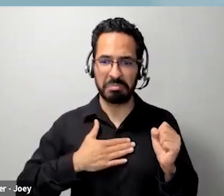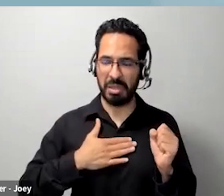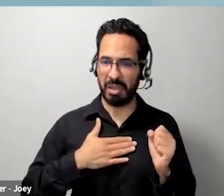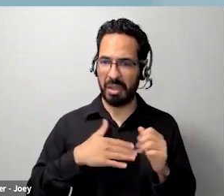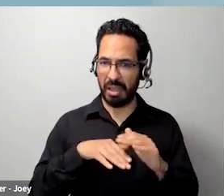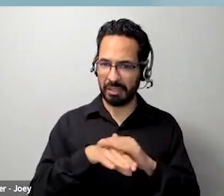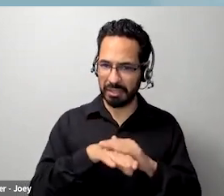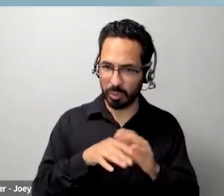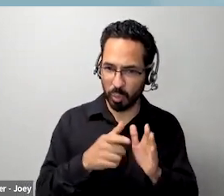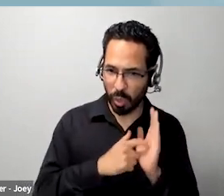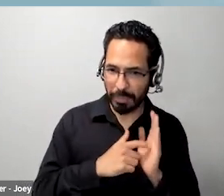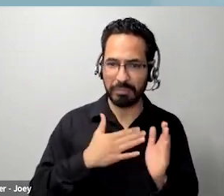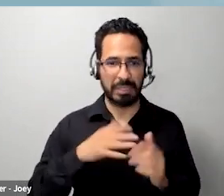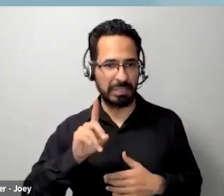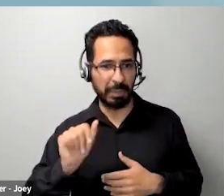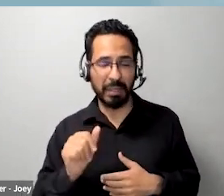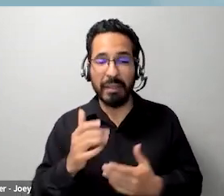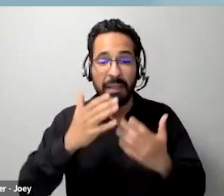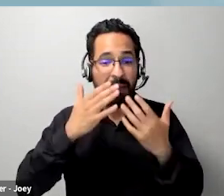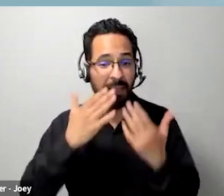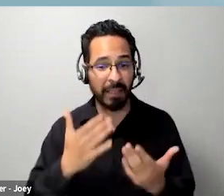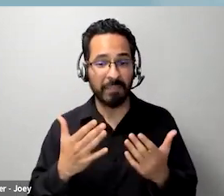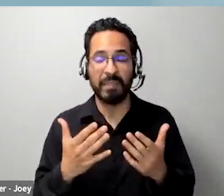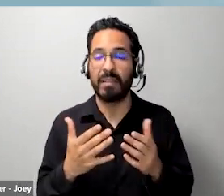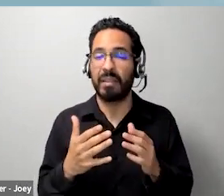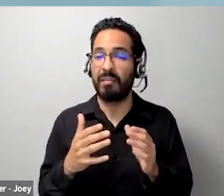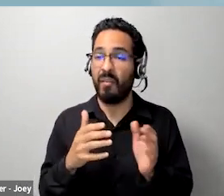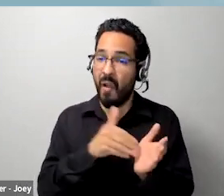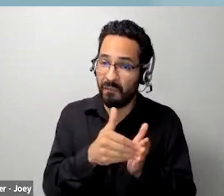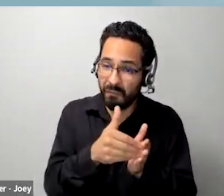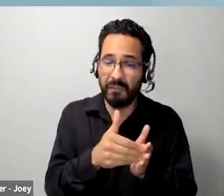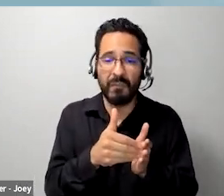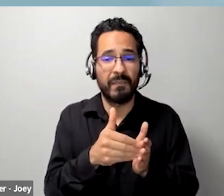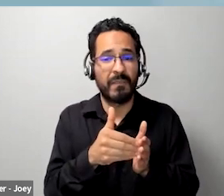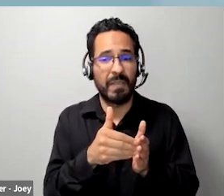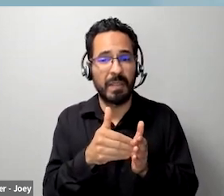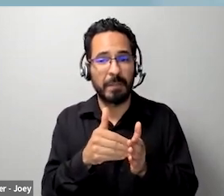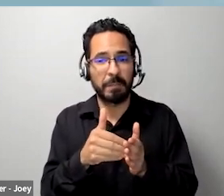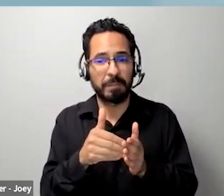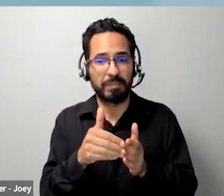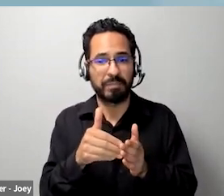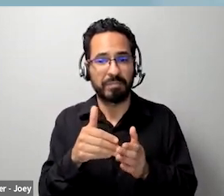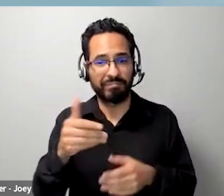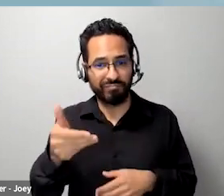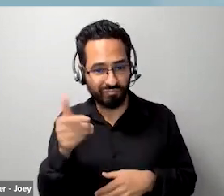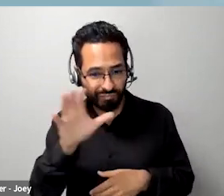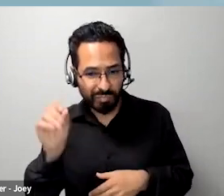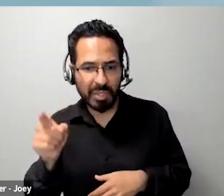requirements, thankfully, more often than not, I have been met with a great